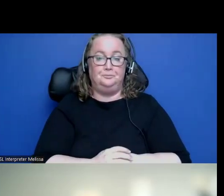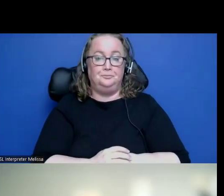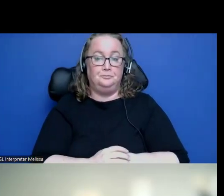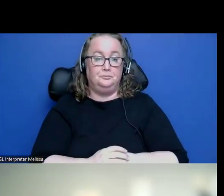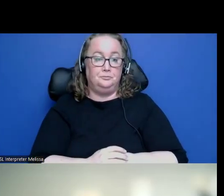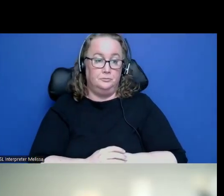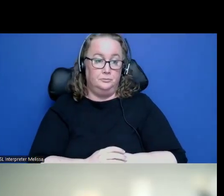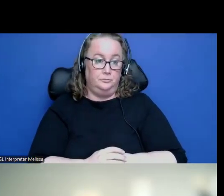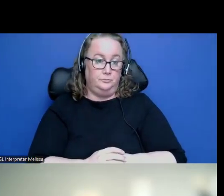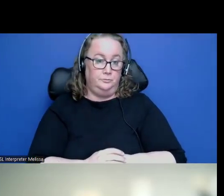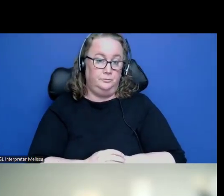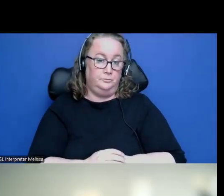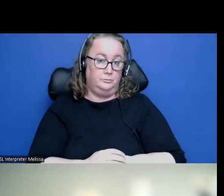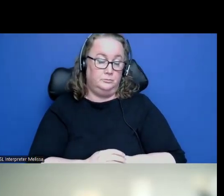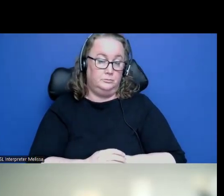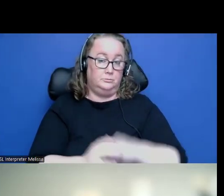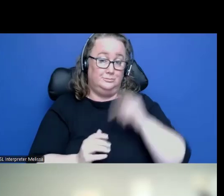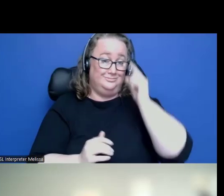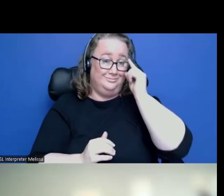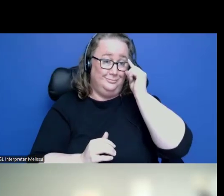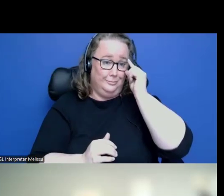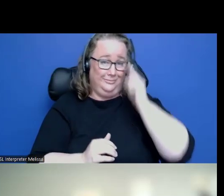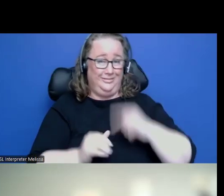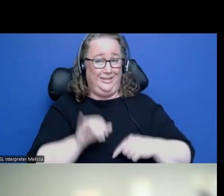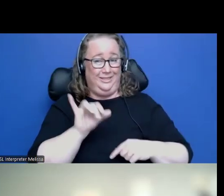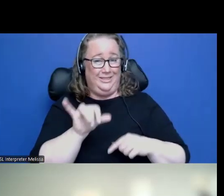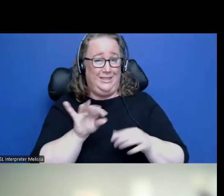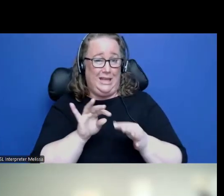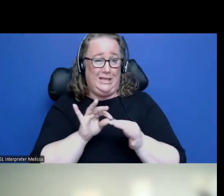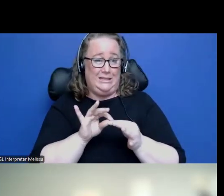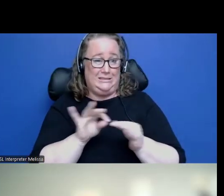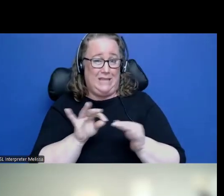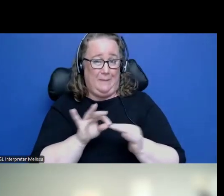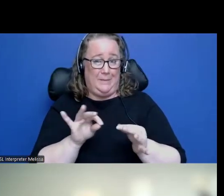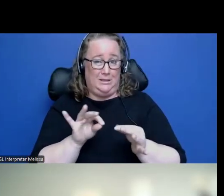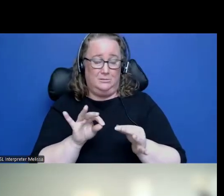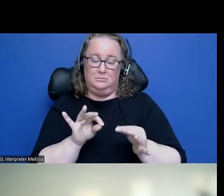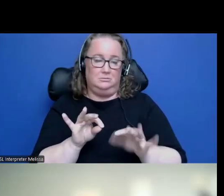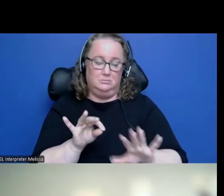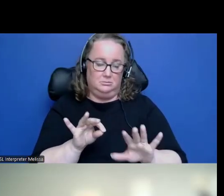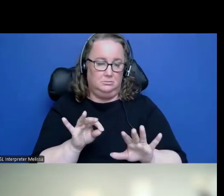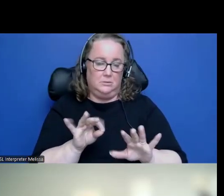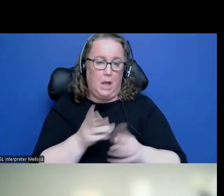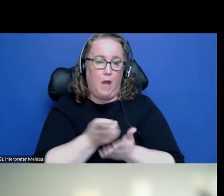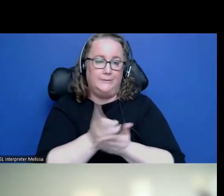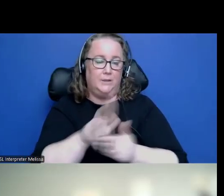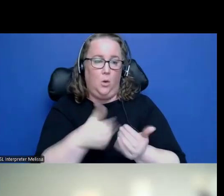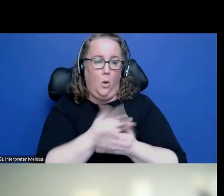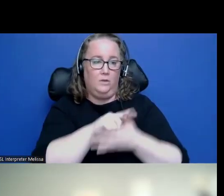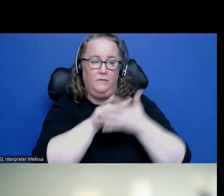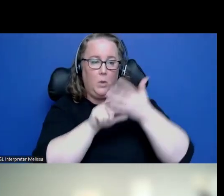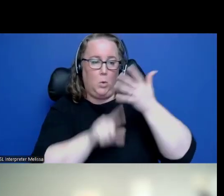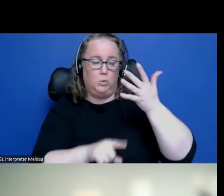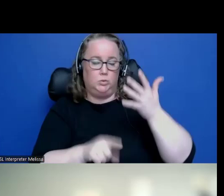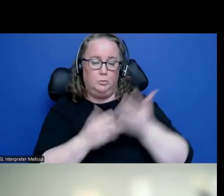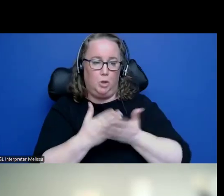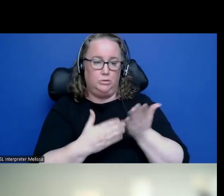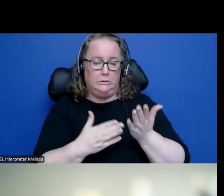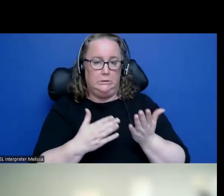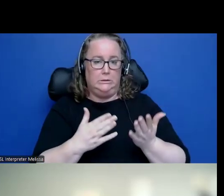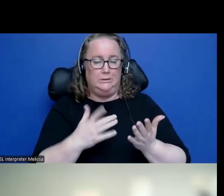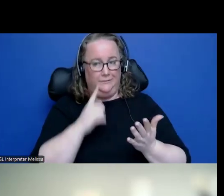Now, this alone, but really all of these components are